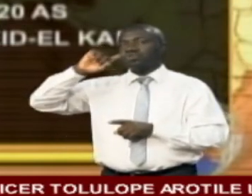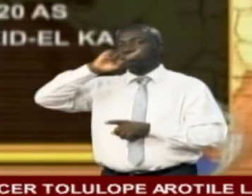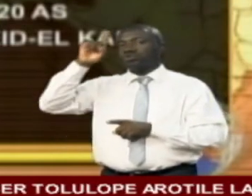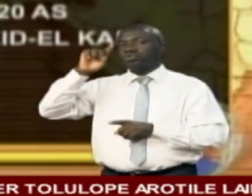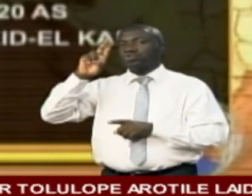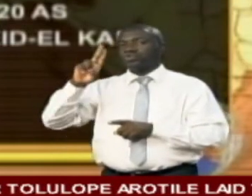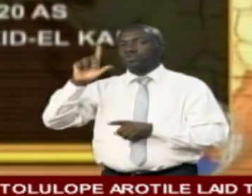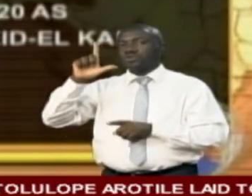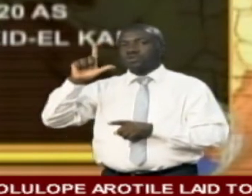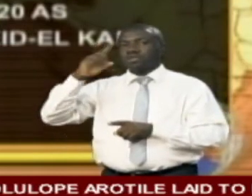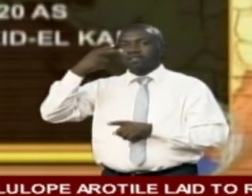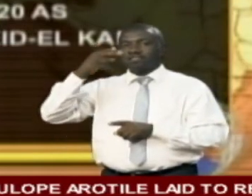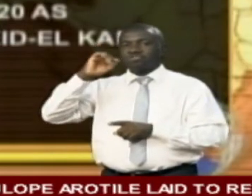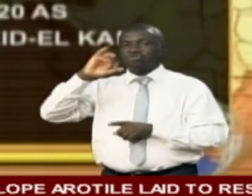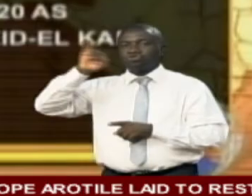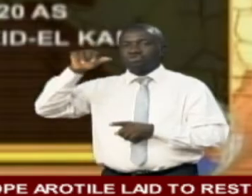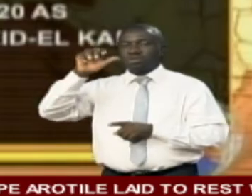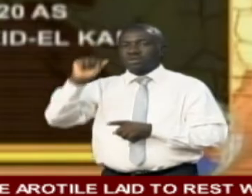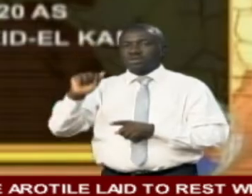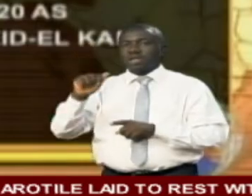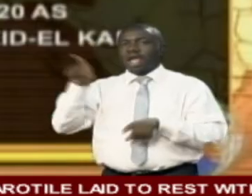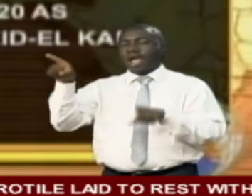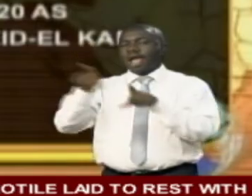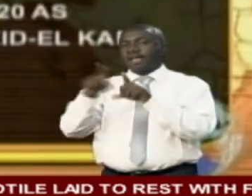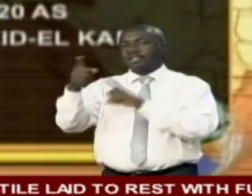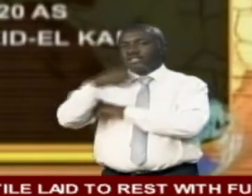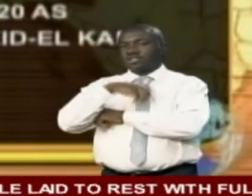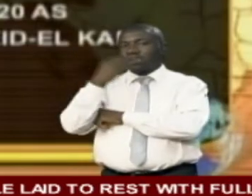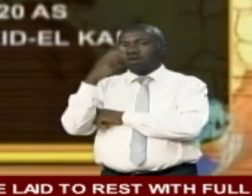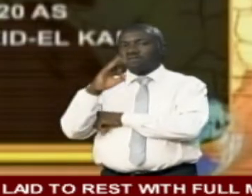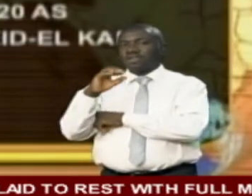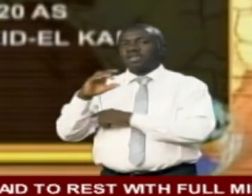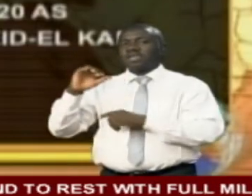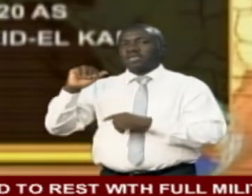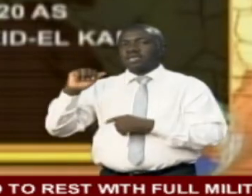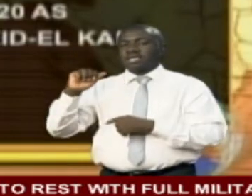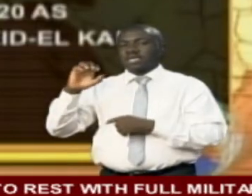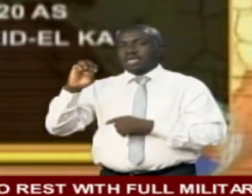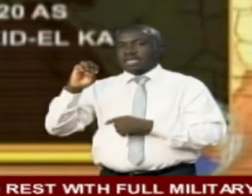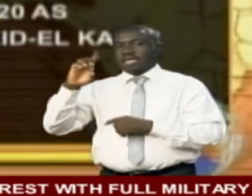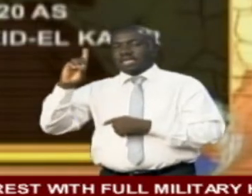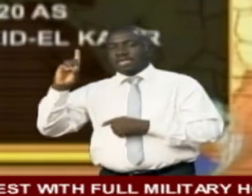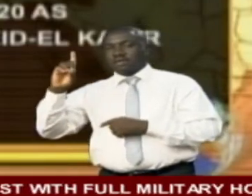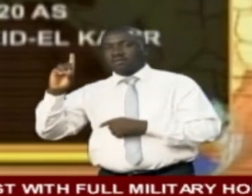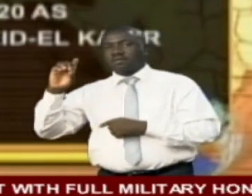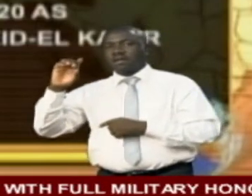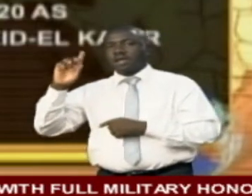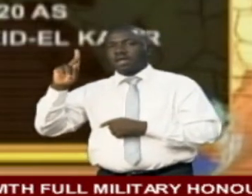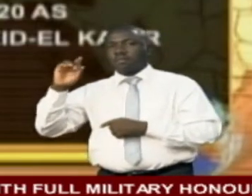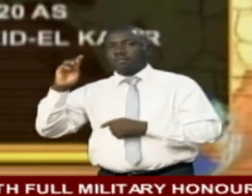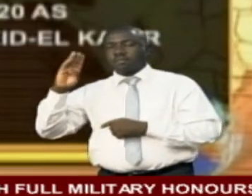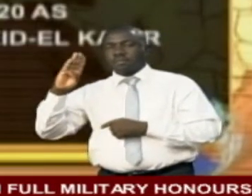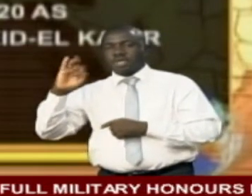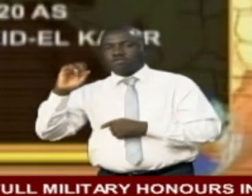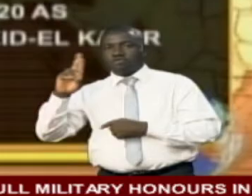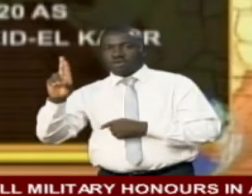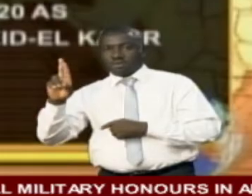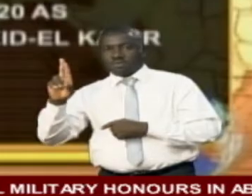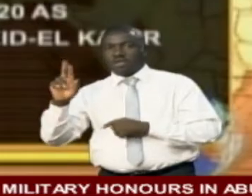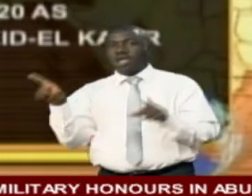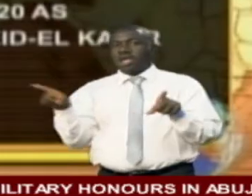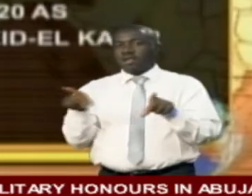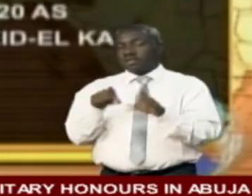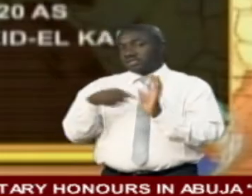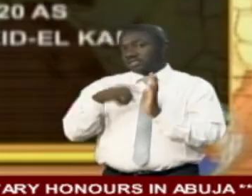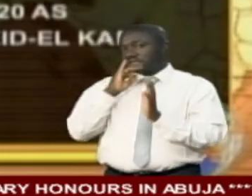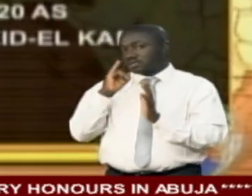1441 as the day of Eid al-Kabir. This was contained in a message signed by the Wazirin Sokoto and Chairman, Advisory Committee on